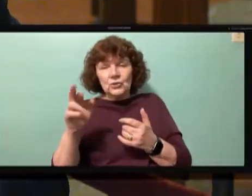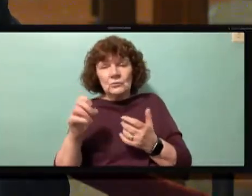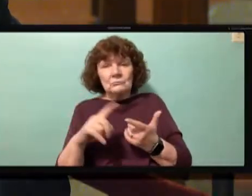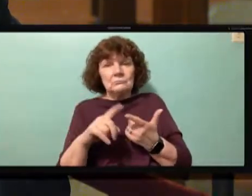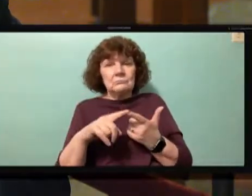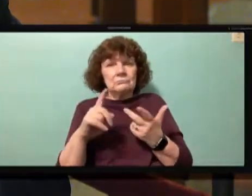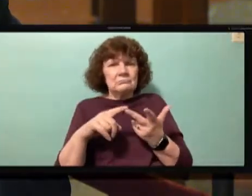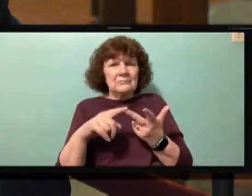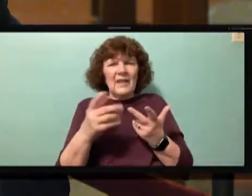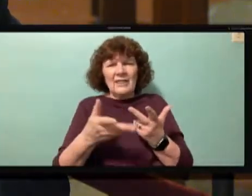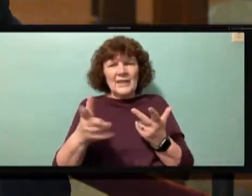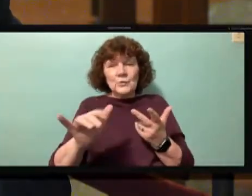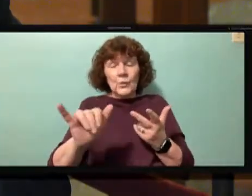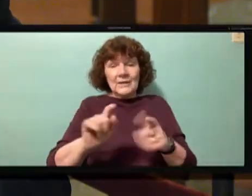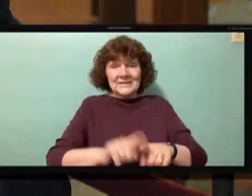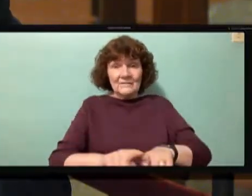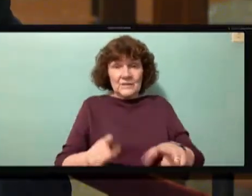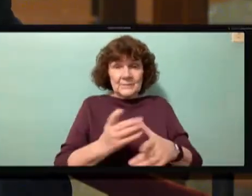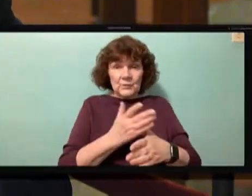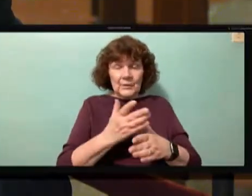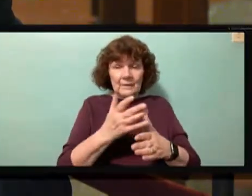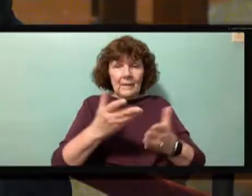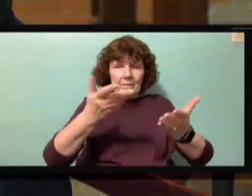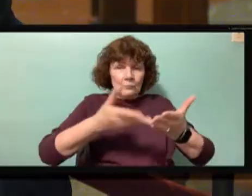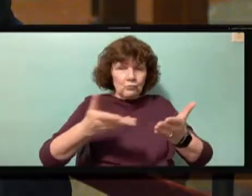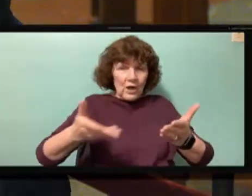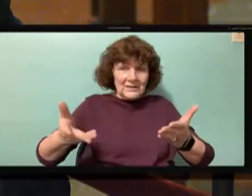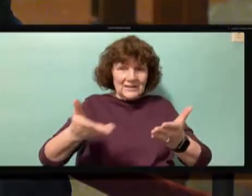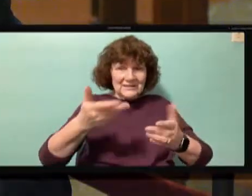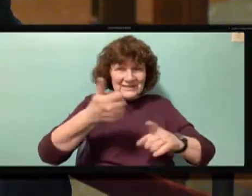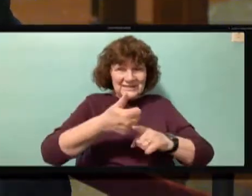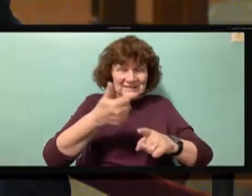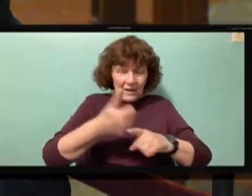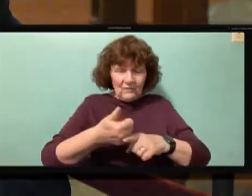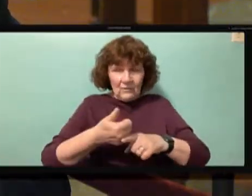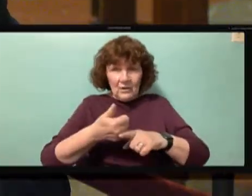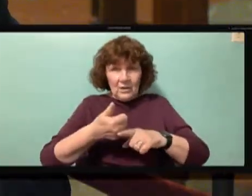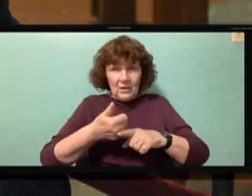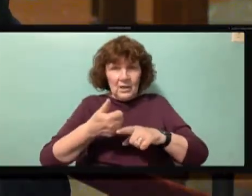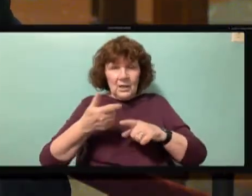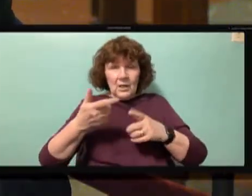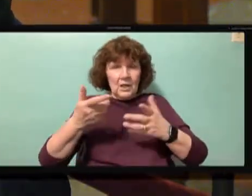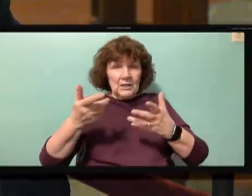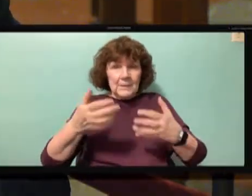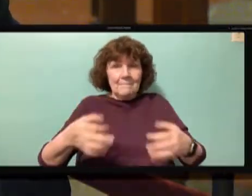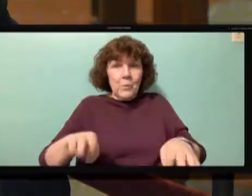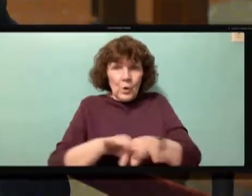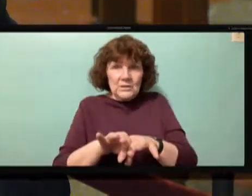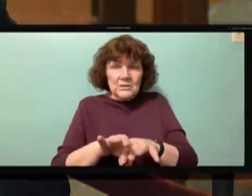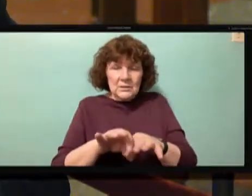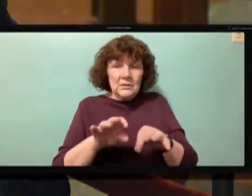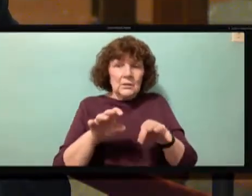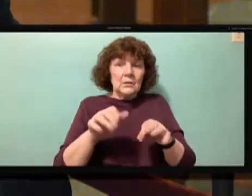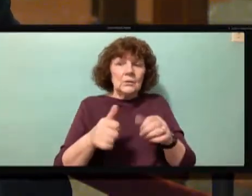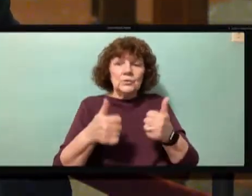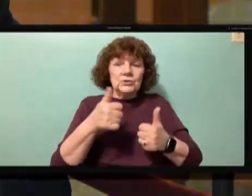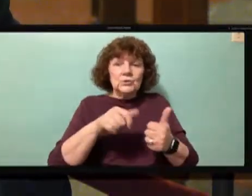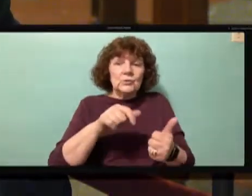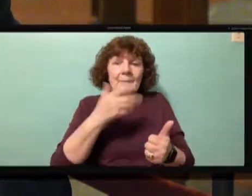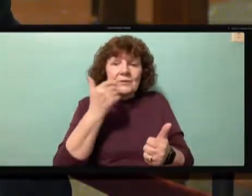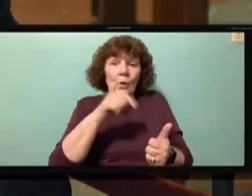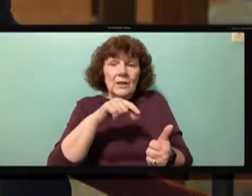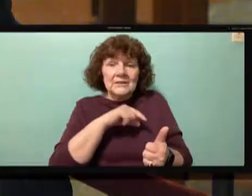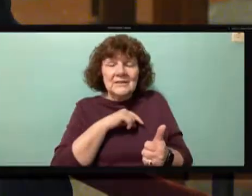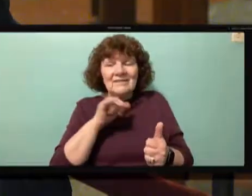differences between the product itself are as important as price. Those go through RFP,